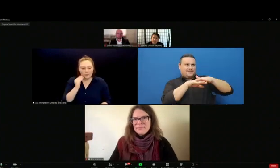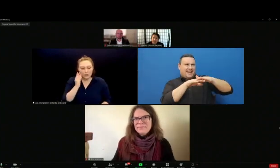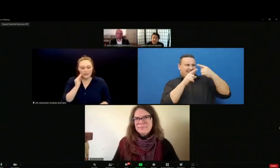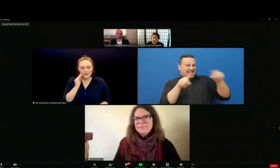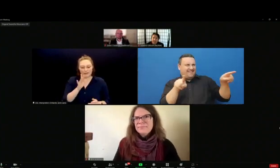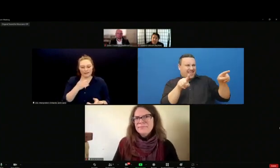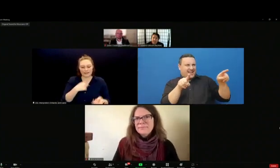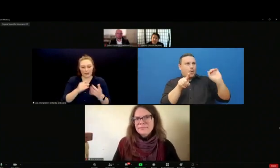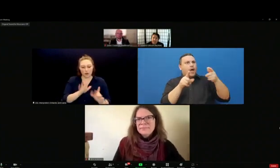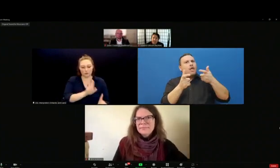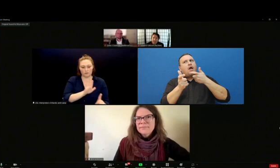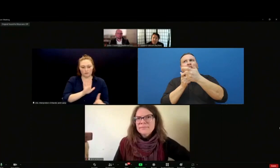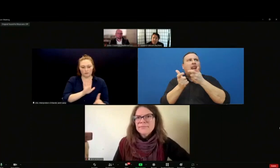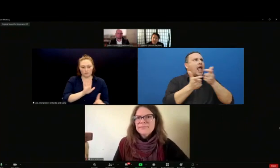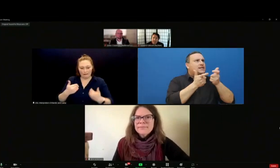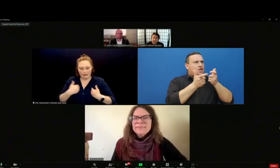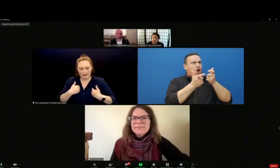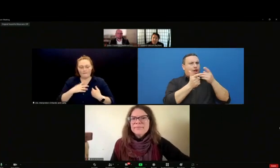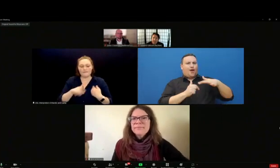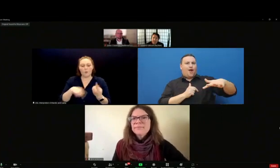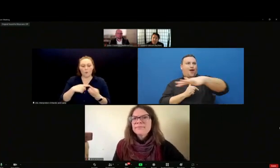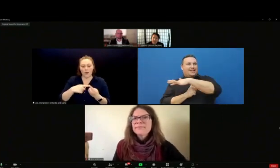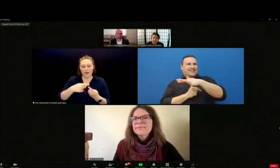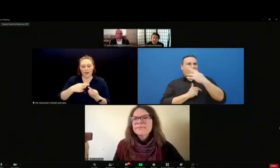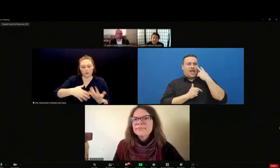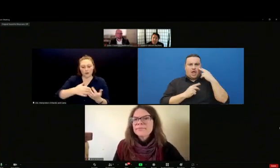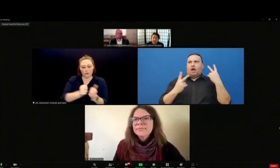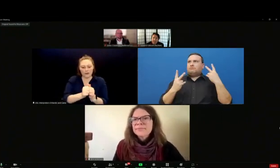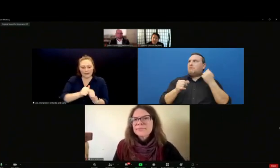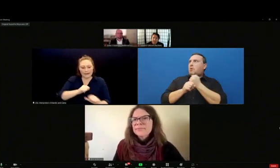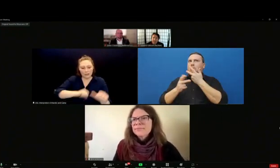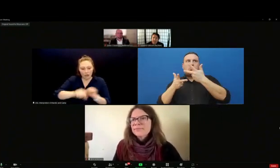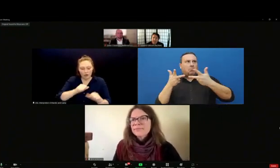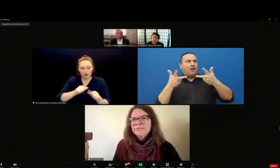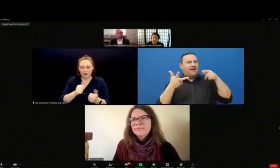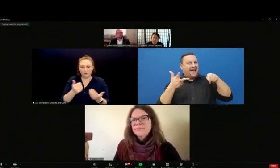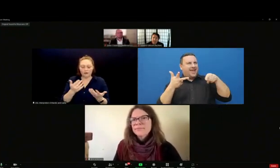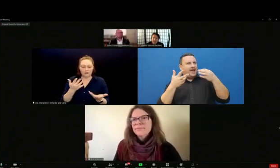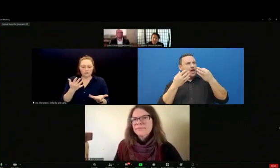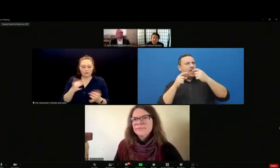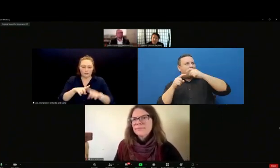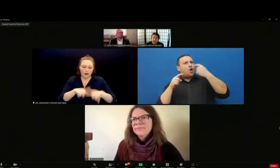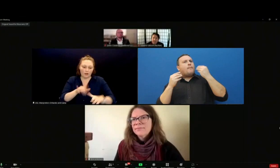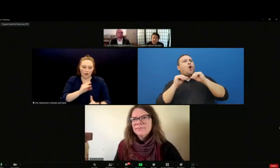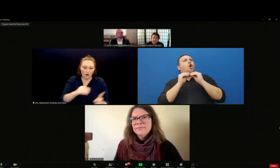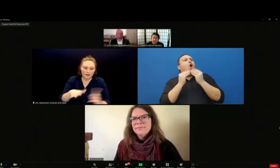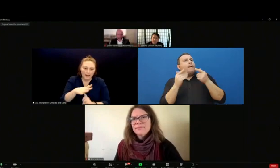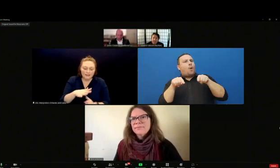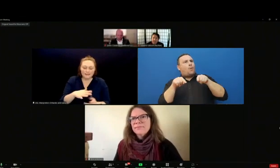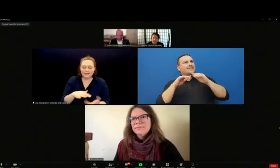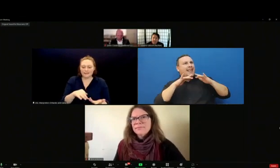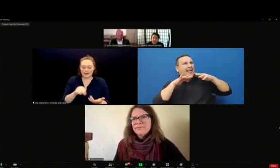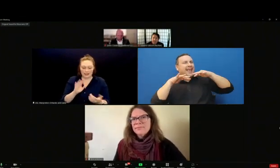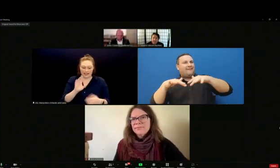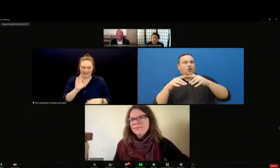signers have when interacting with each other in the context they're finding themselves in, and how that influences